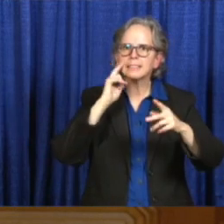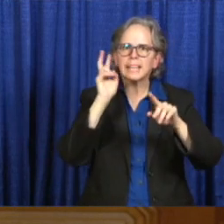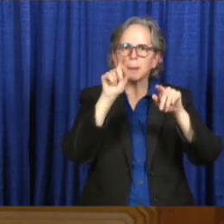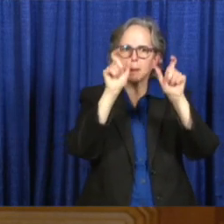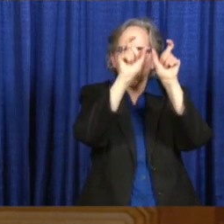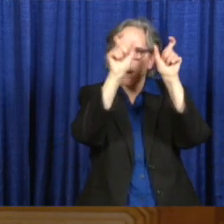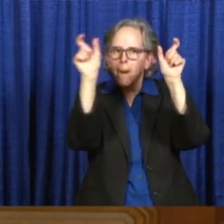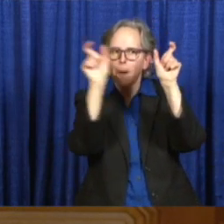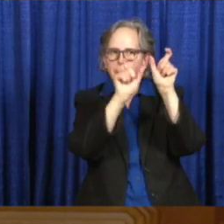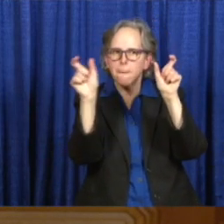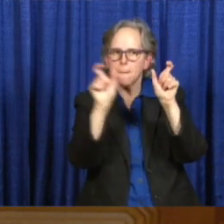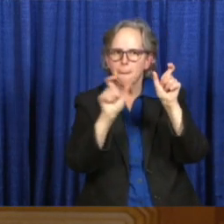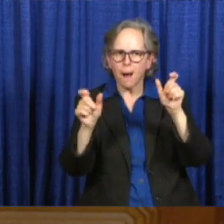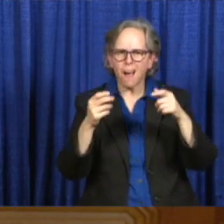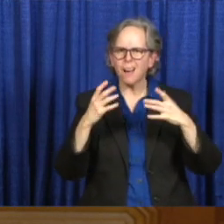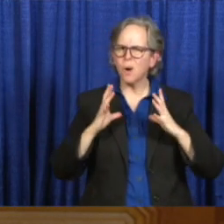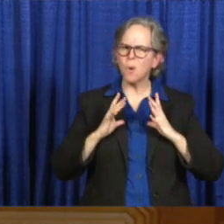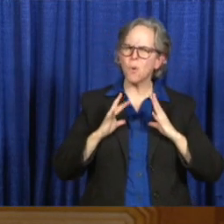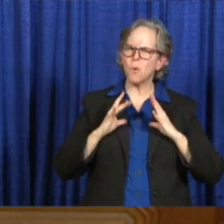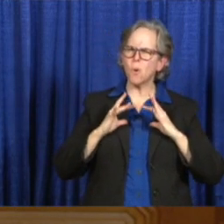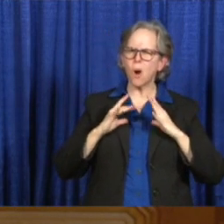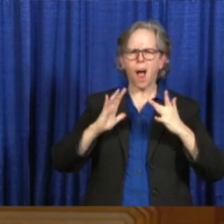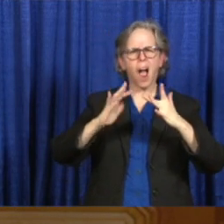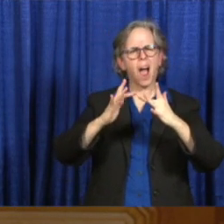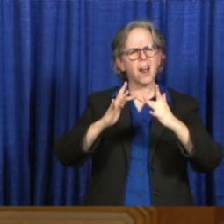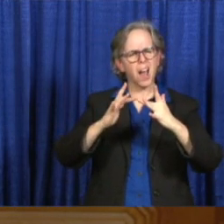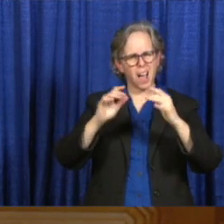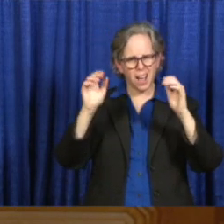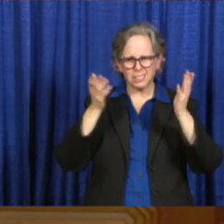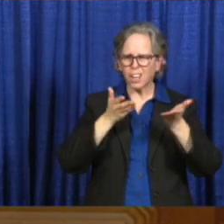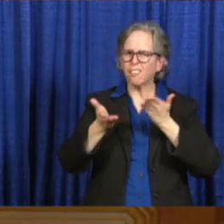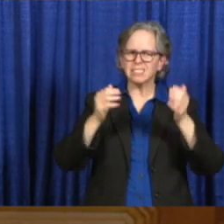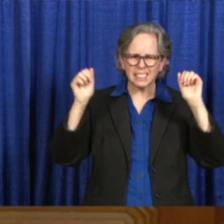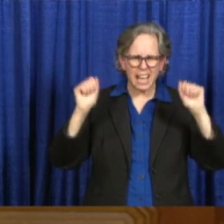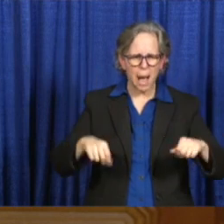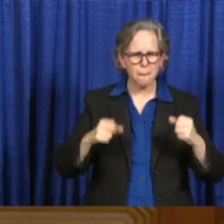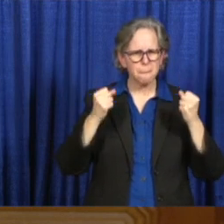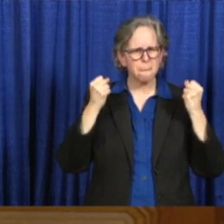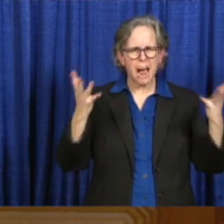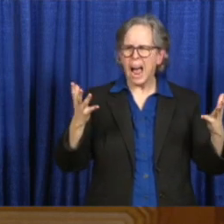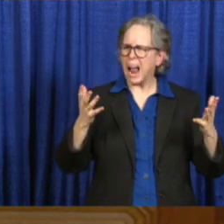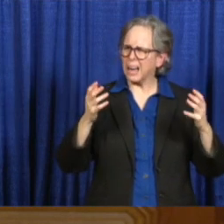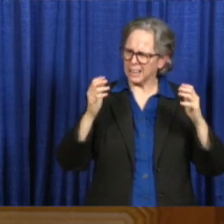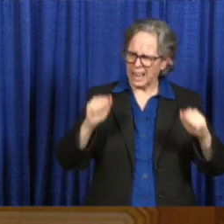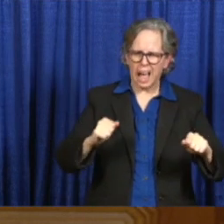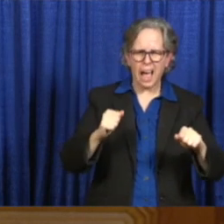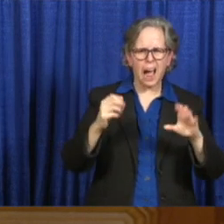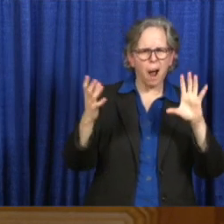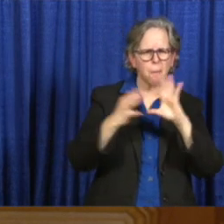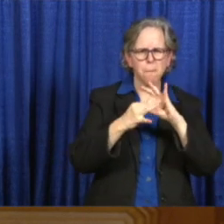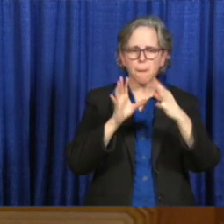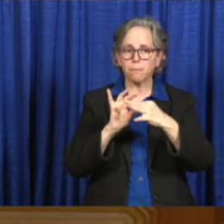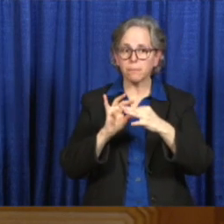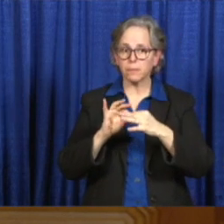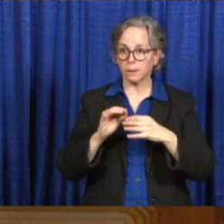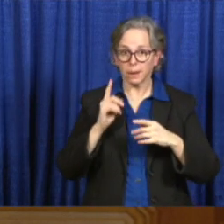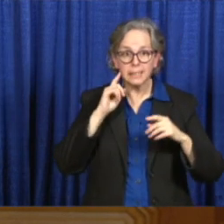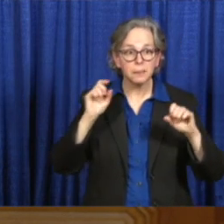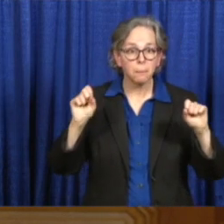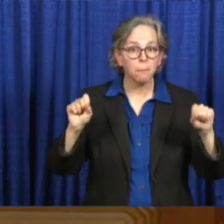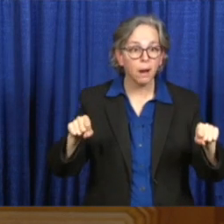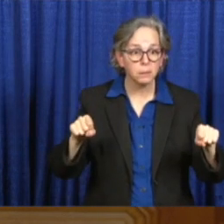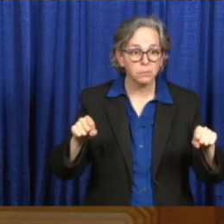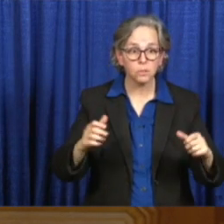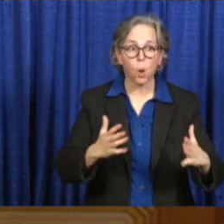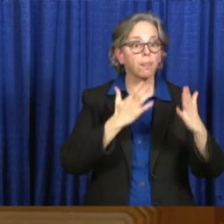online. They are doing it in many, many different ways. And so thank you for